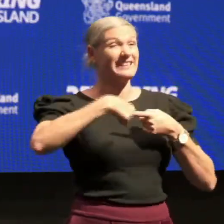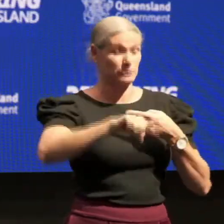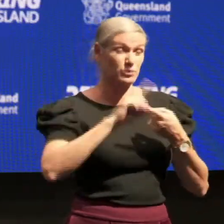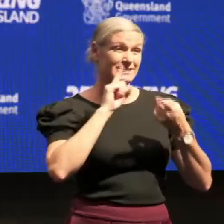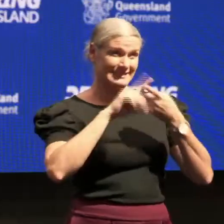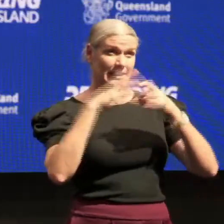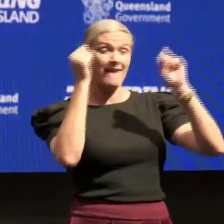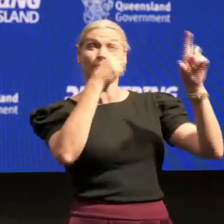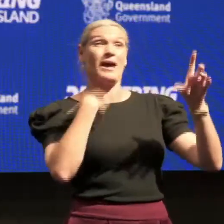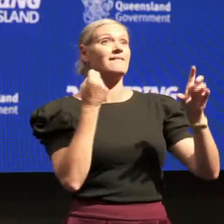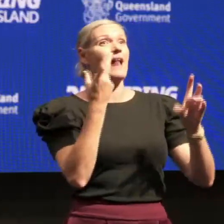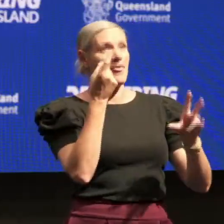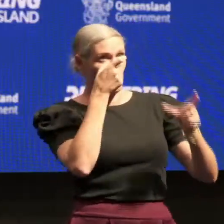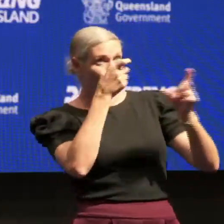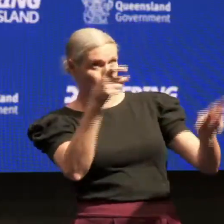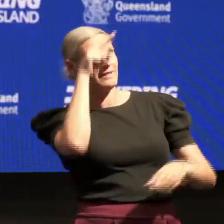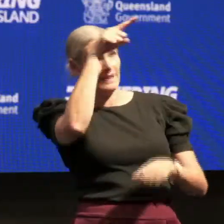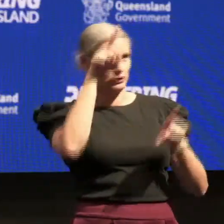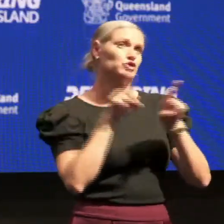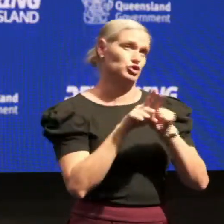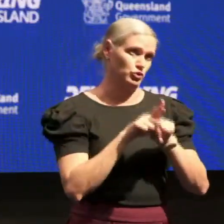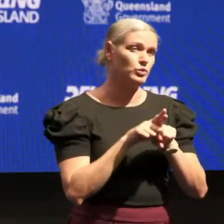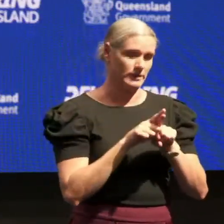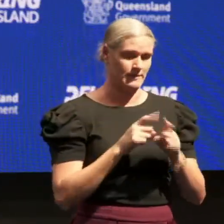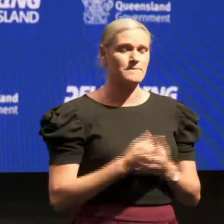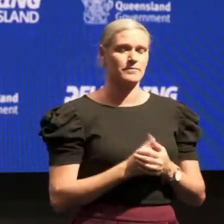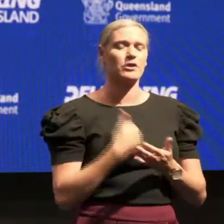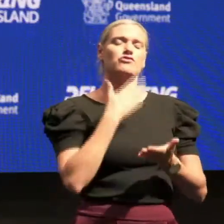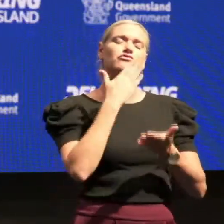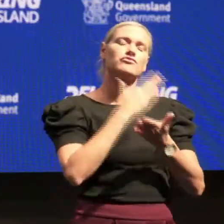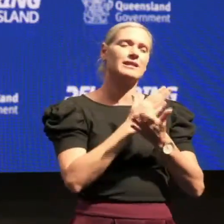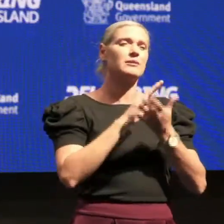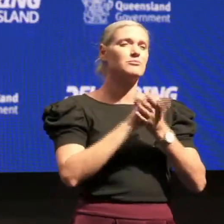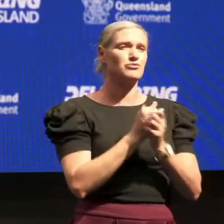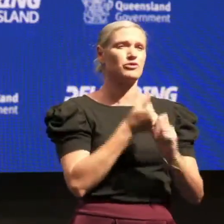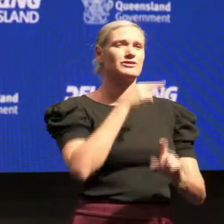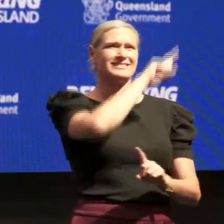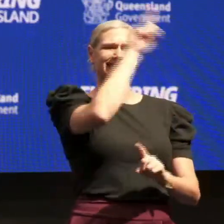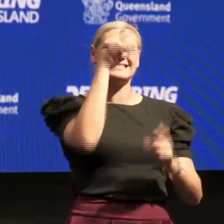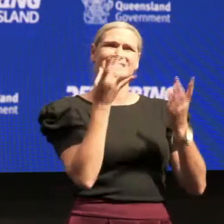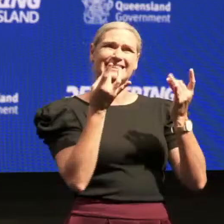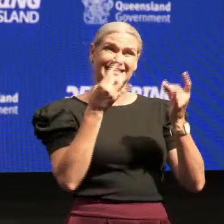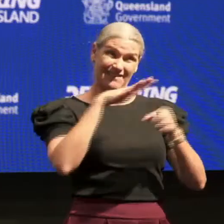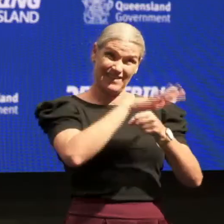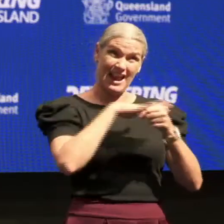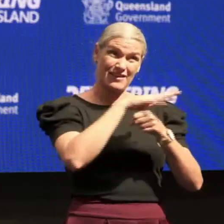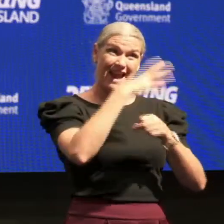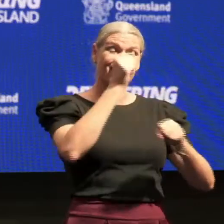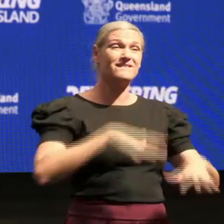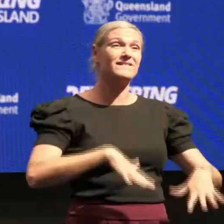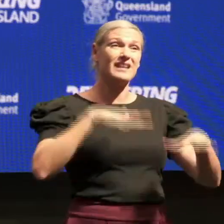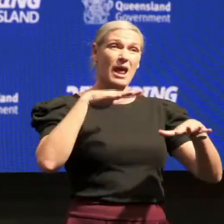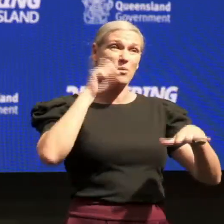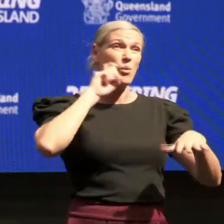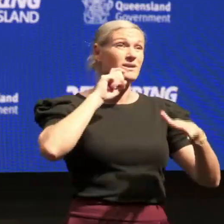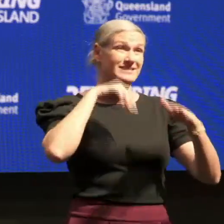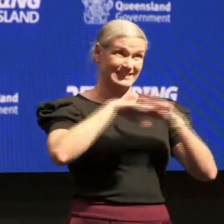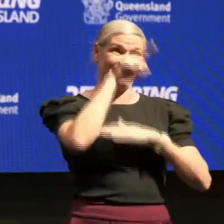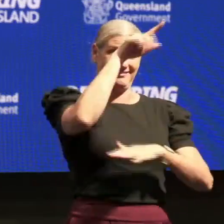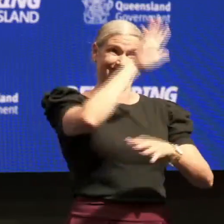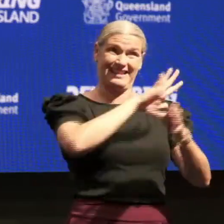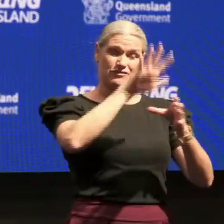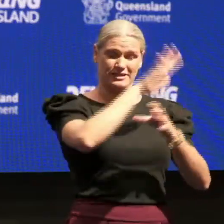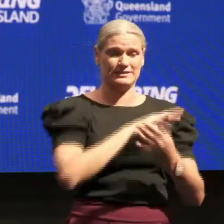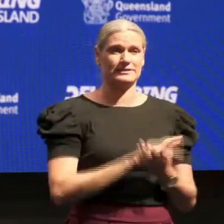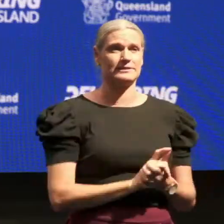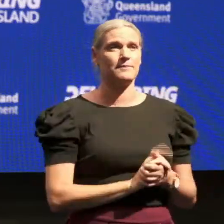we're watching that one really closely as well, appreciating the sensitivities of that area and the floodwaters on the ground. In regard